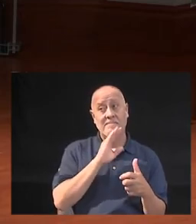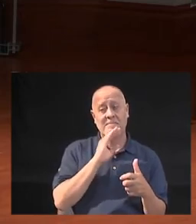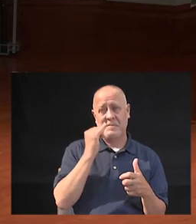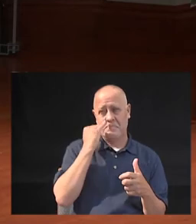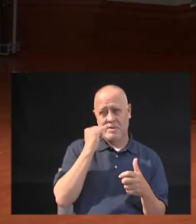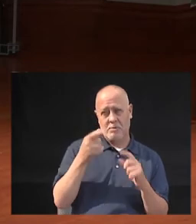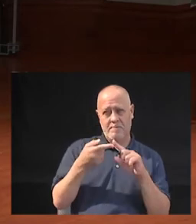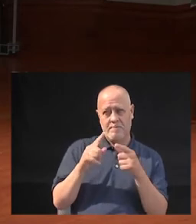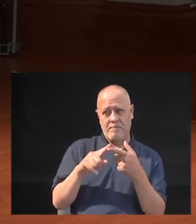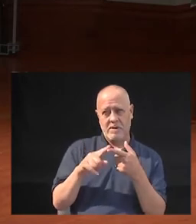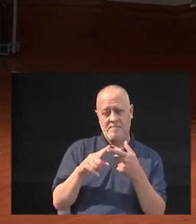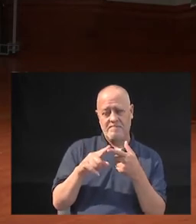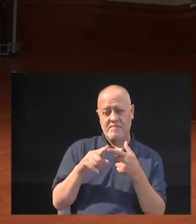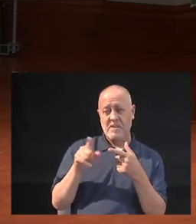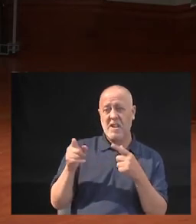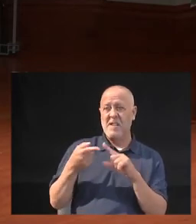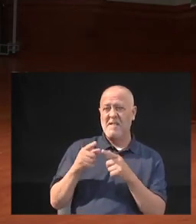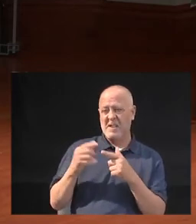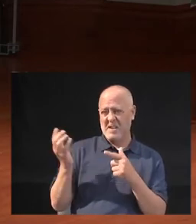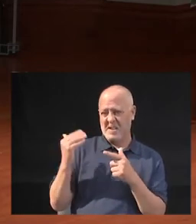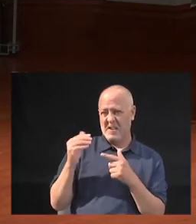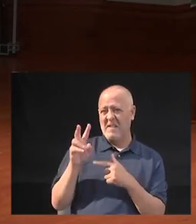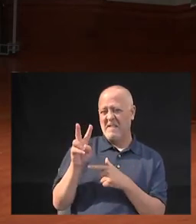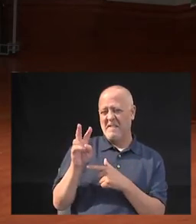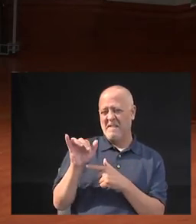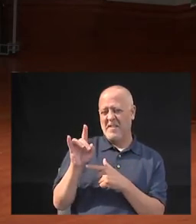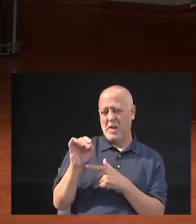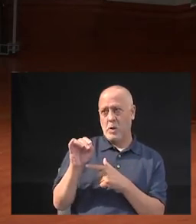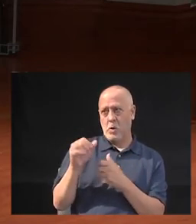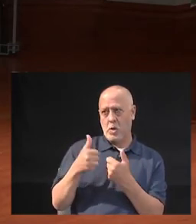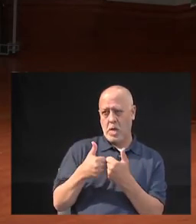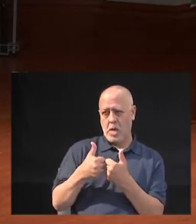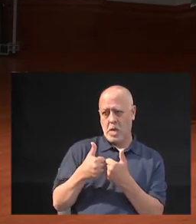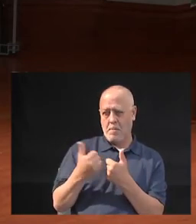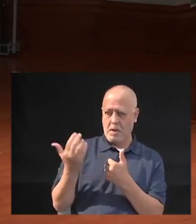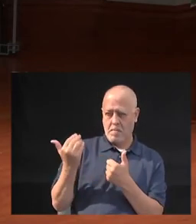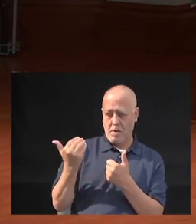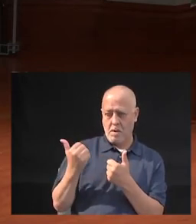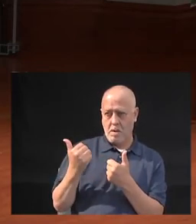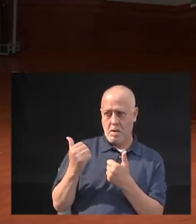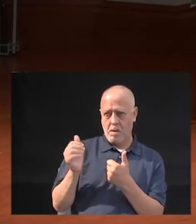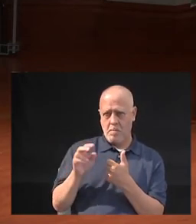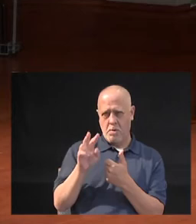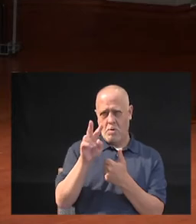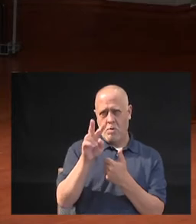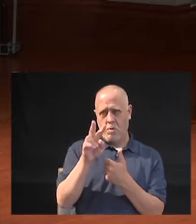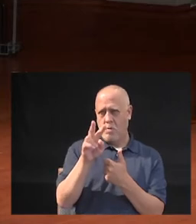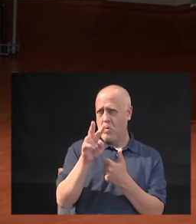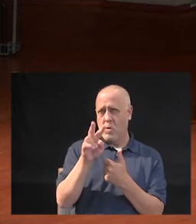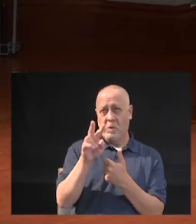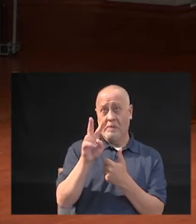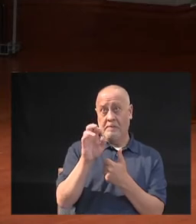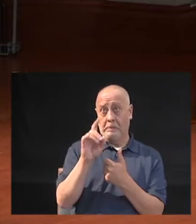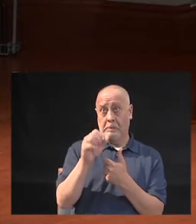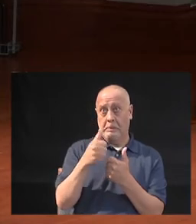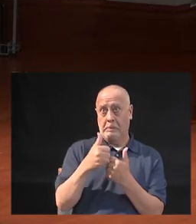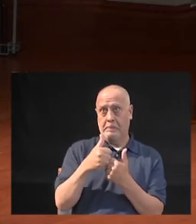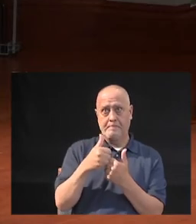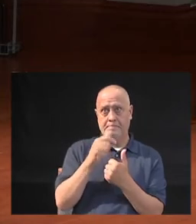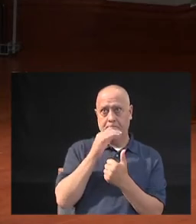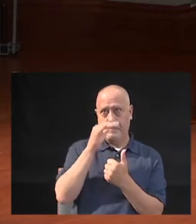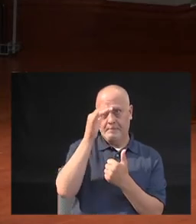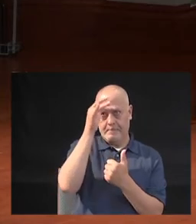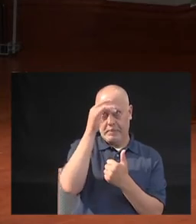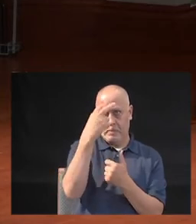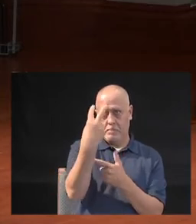friend's house and your friend says, "Let's play this video game." But when you look at the title, you know it's a video game that your mom and your dad